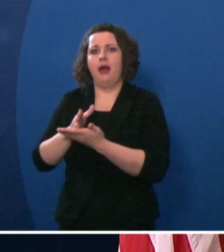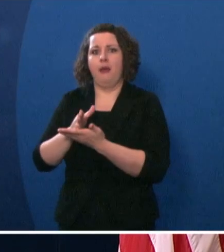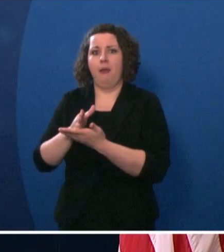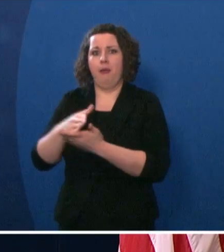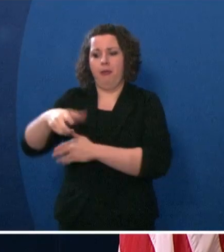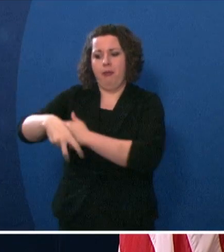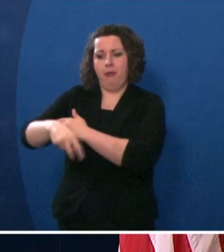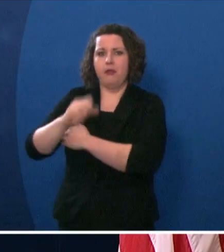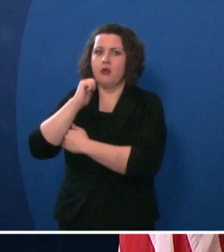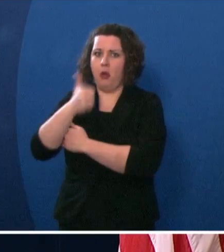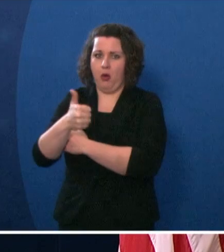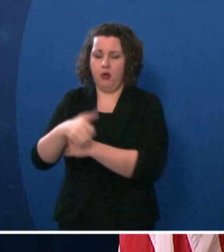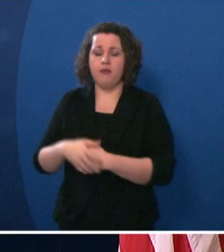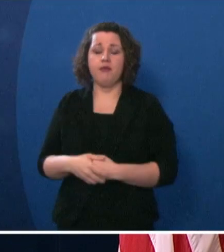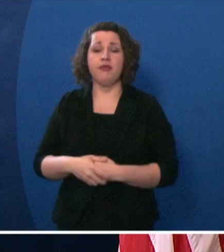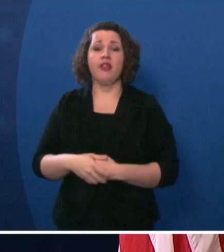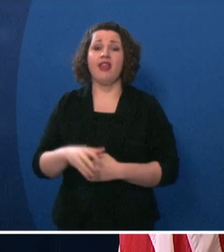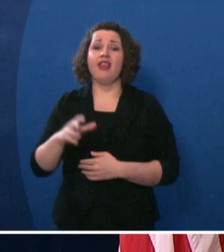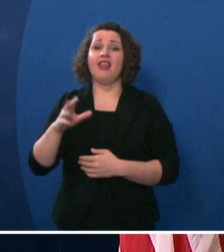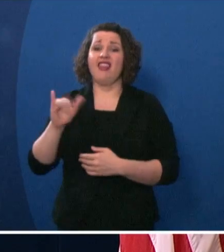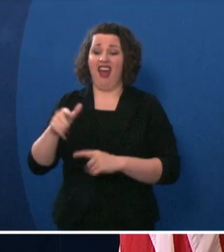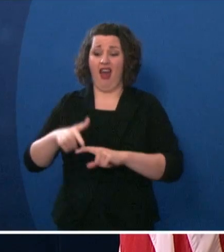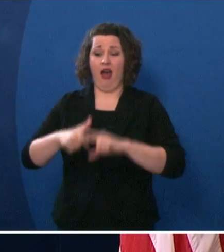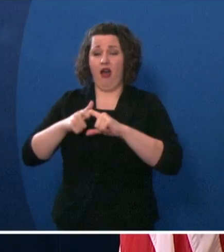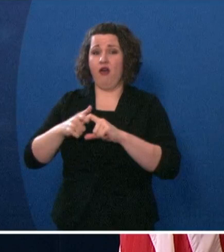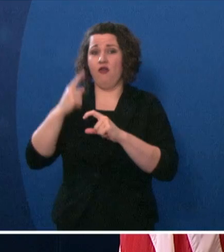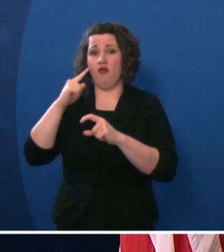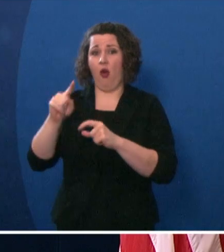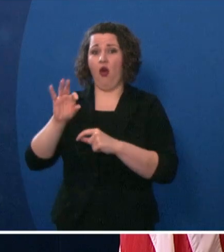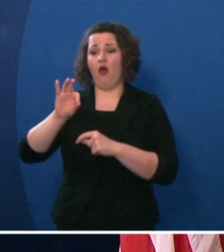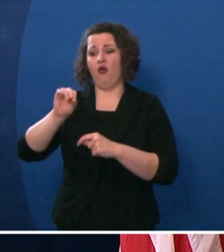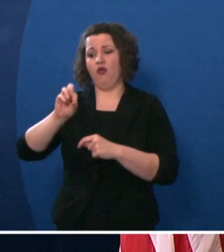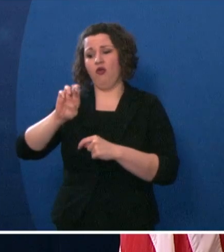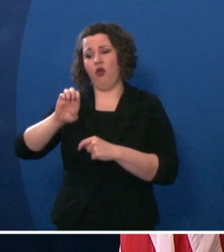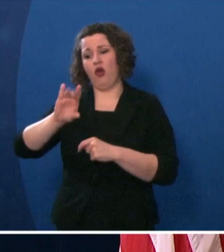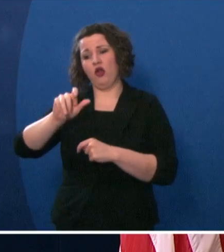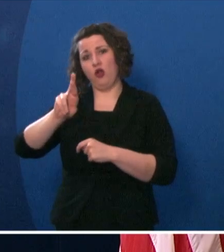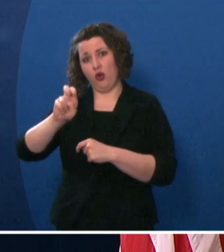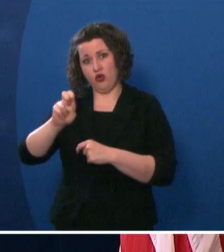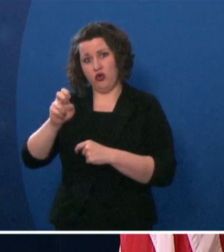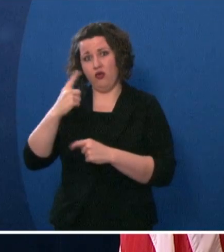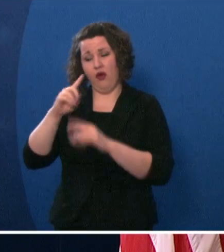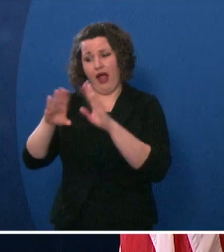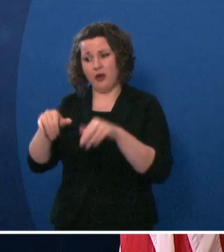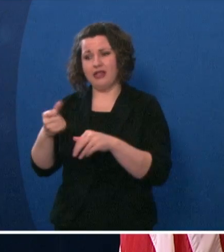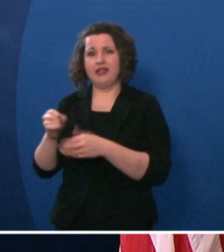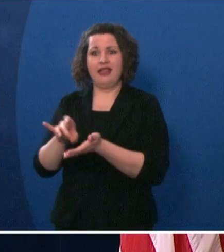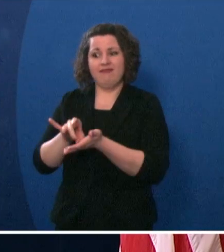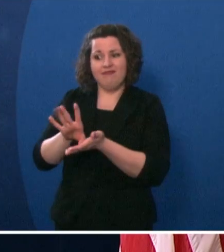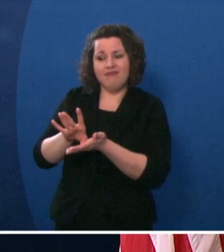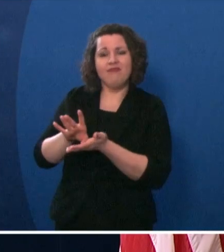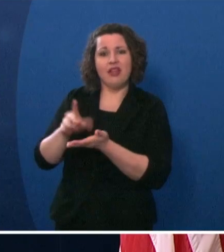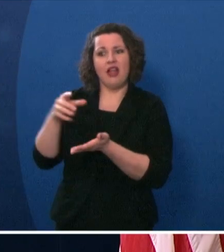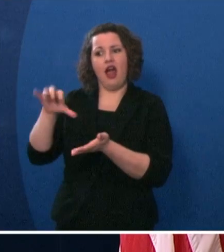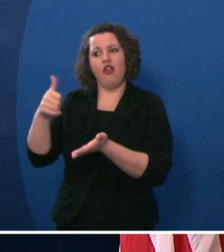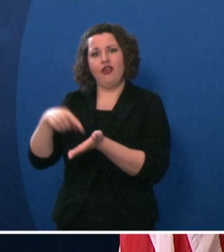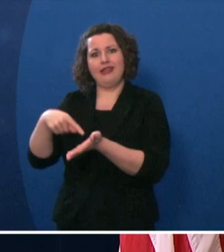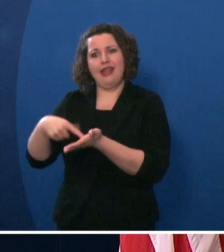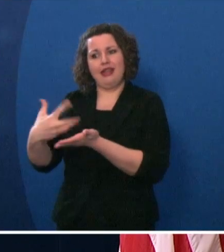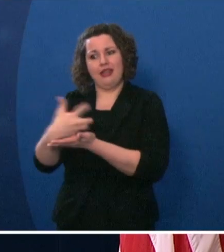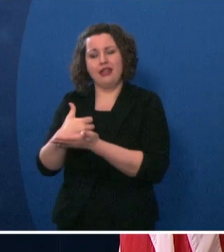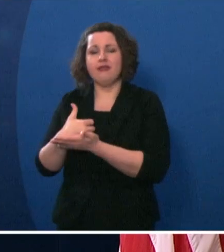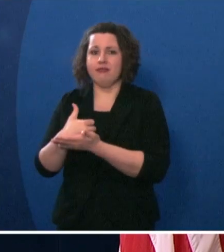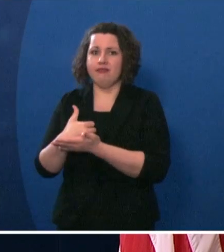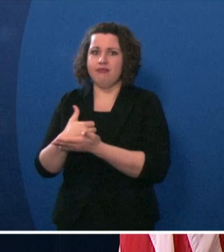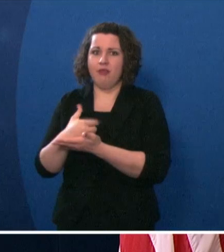11:59 p.m. tomorrow, including the moratorium on foreclosures and evictions and other debt collection activities. I know that some Iowans